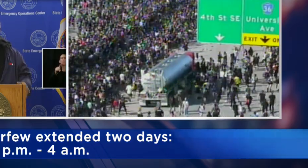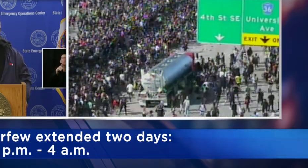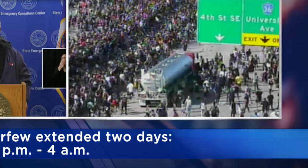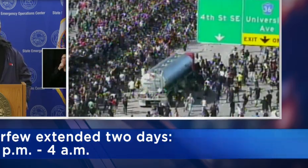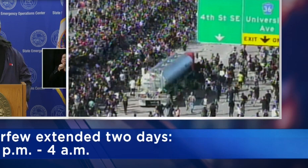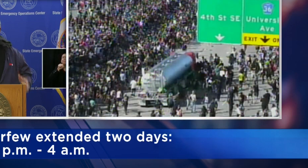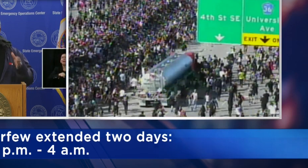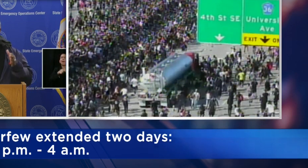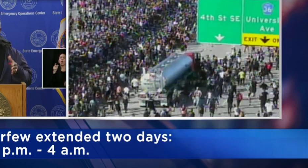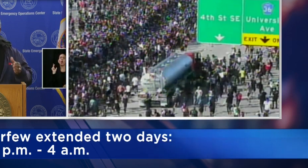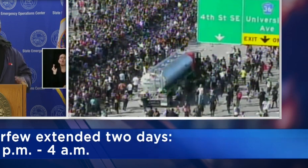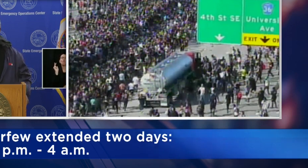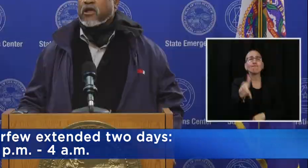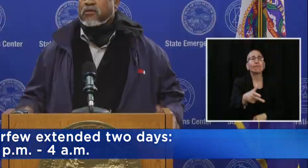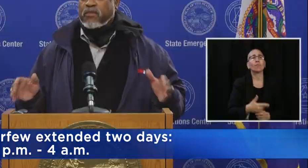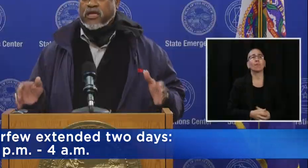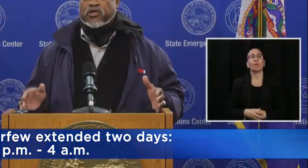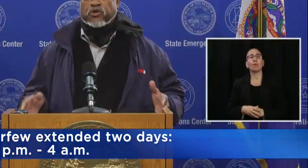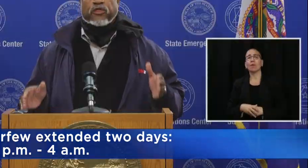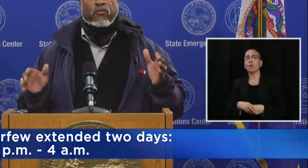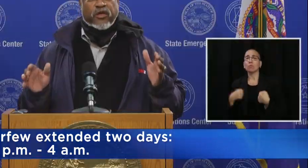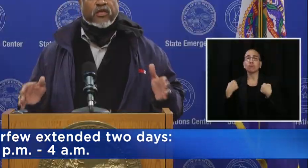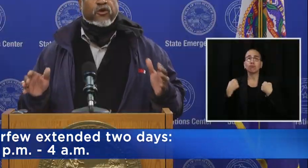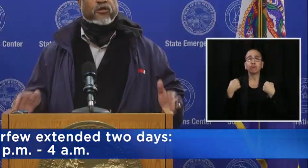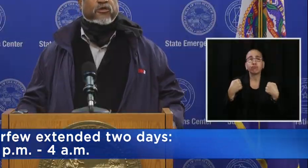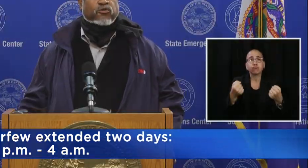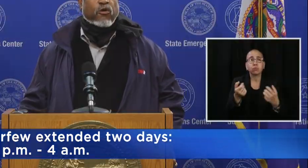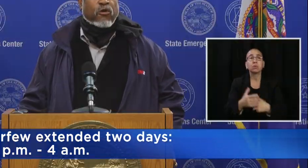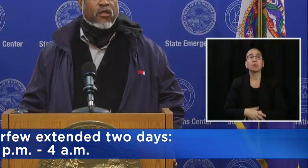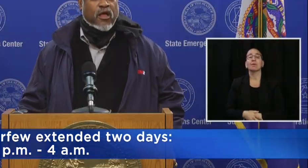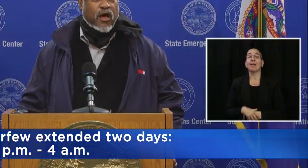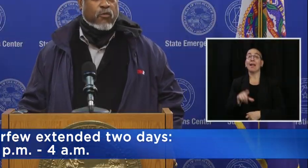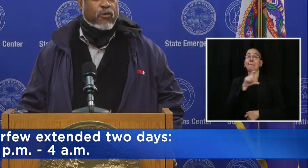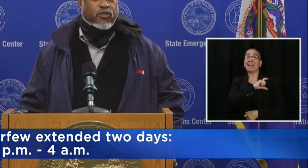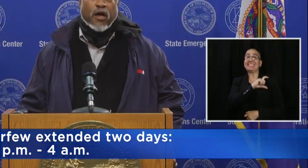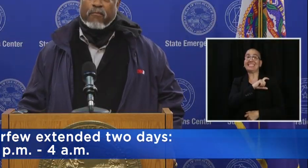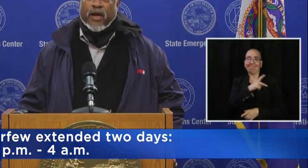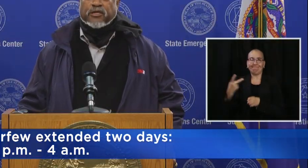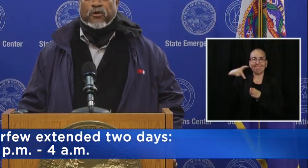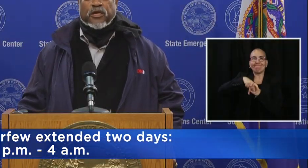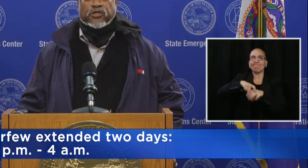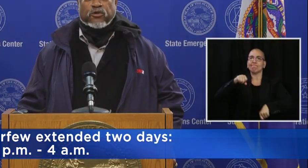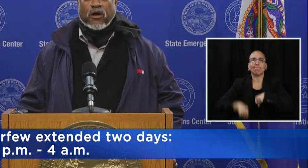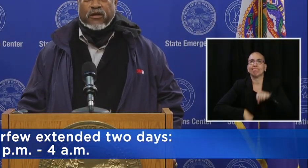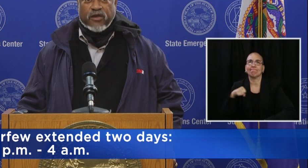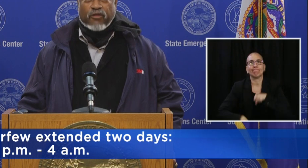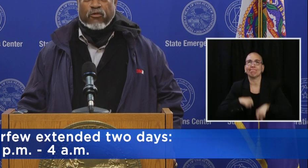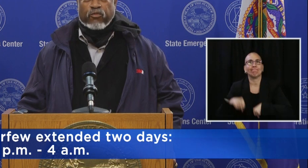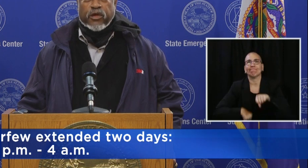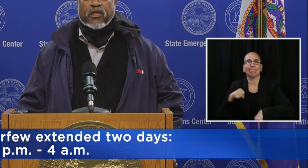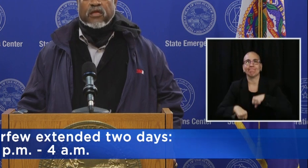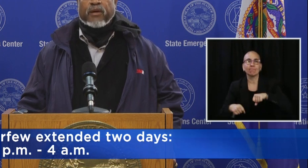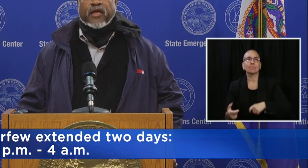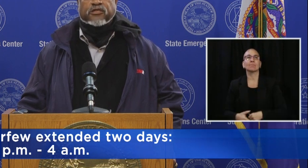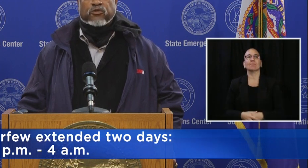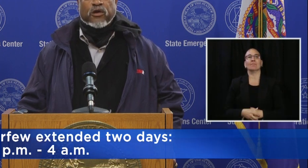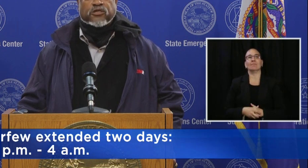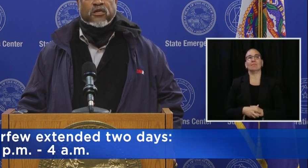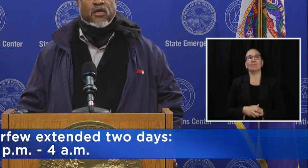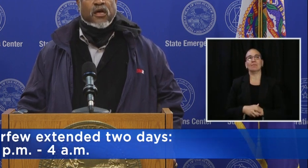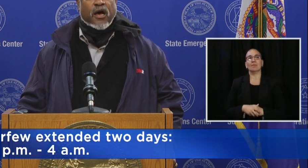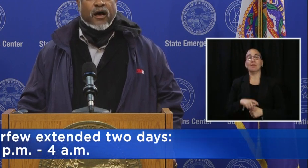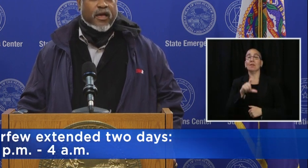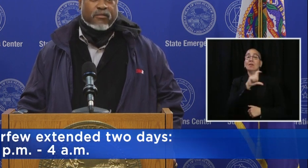to the protest area around the truck, making sure that we could control what we thought might turn into another really bad